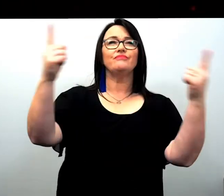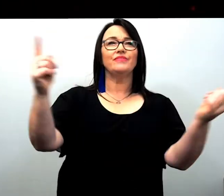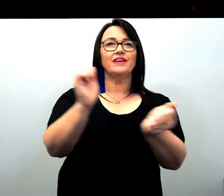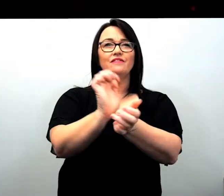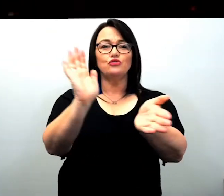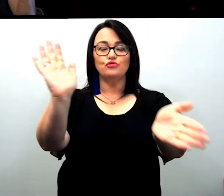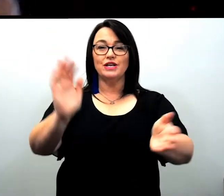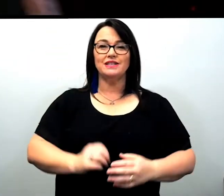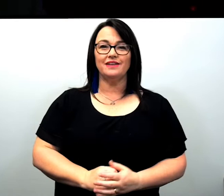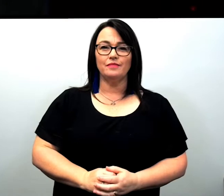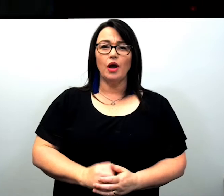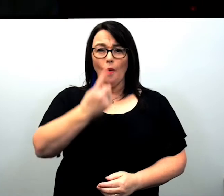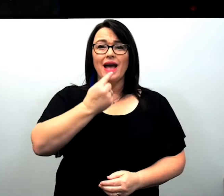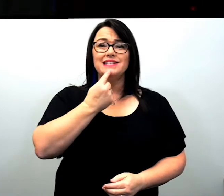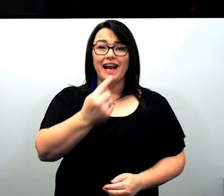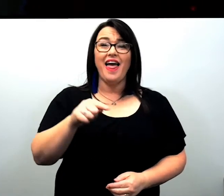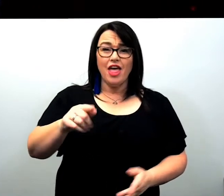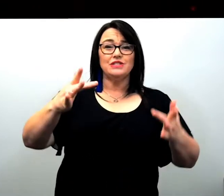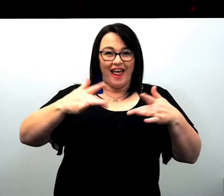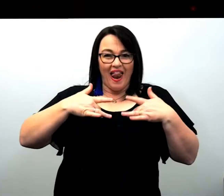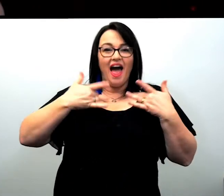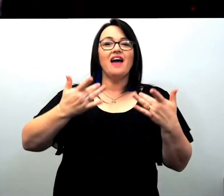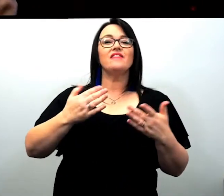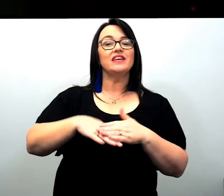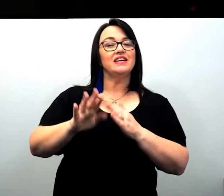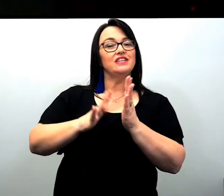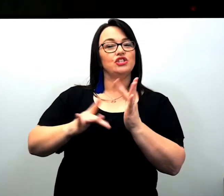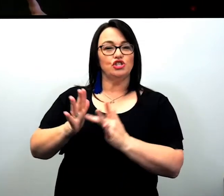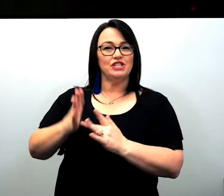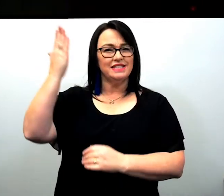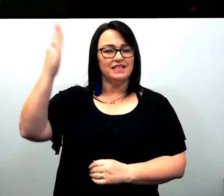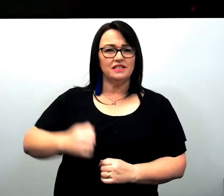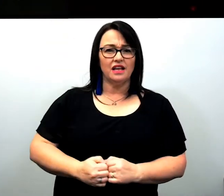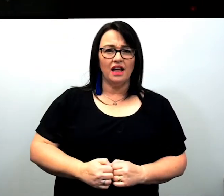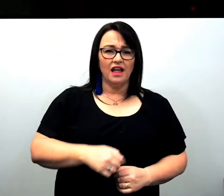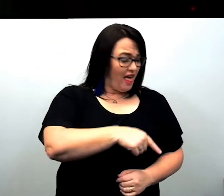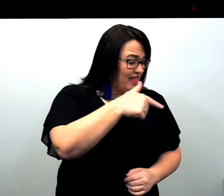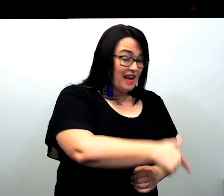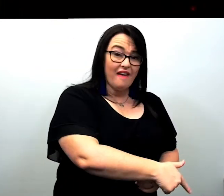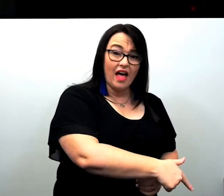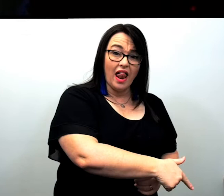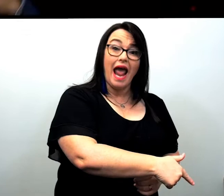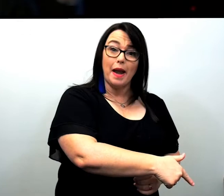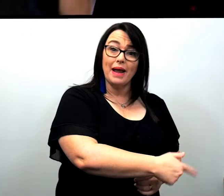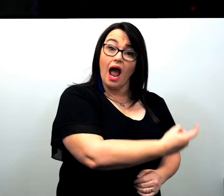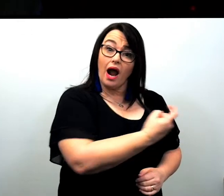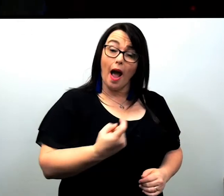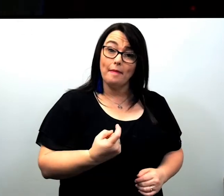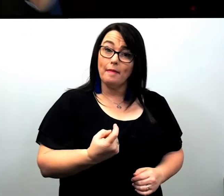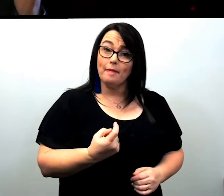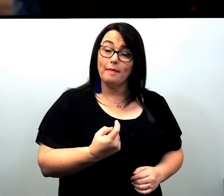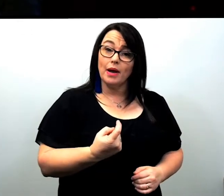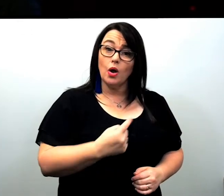declare there is life in Jesus. The devil comes to steal, to kill and destroy. That's what a virus will